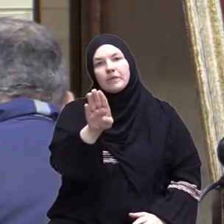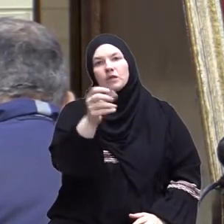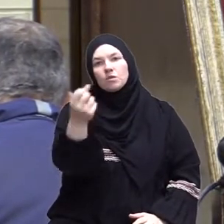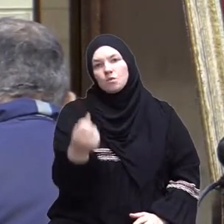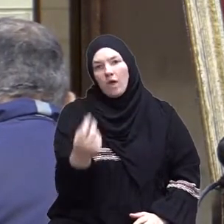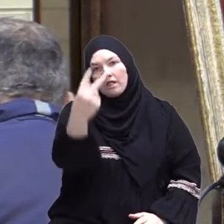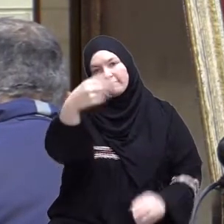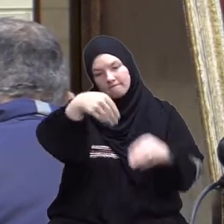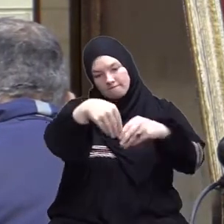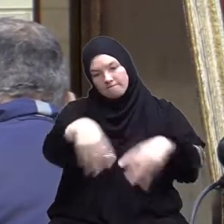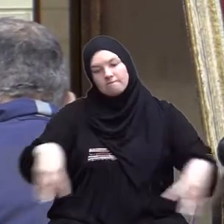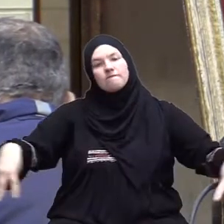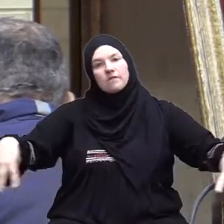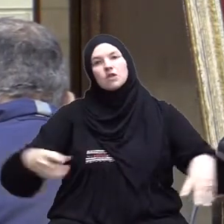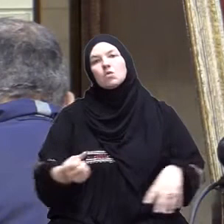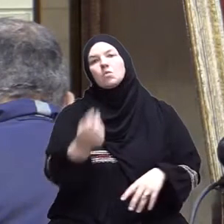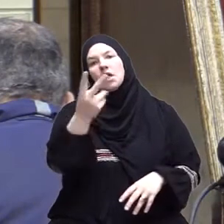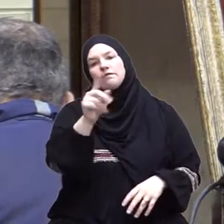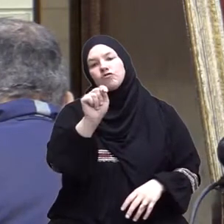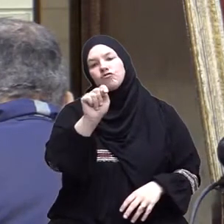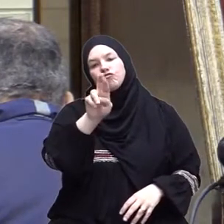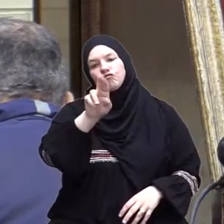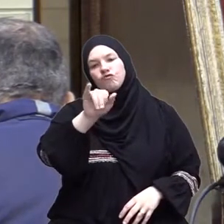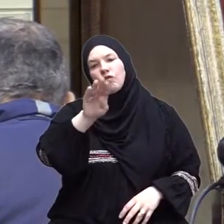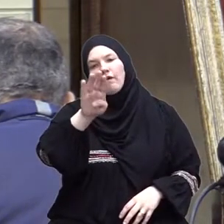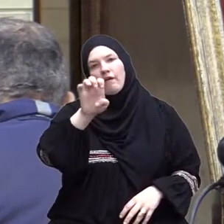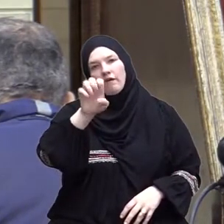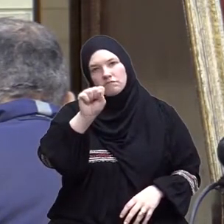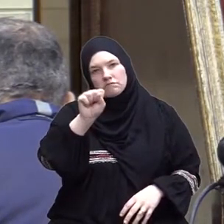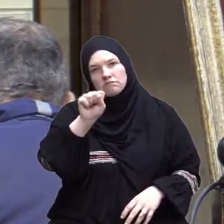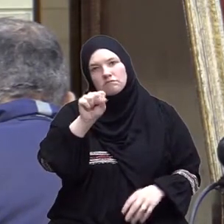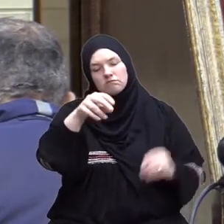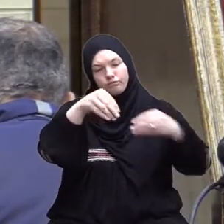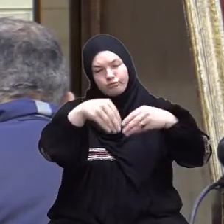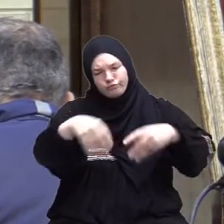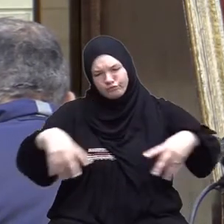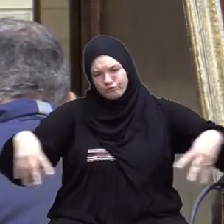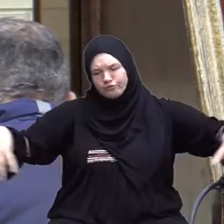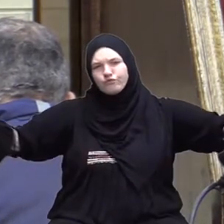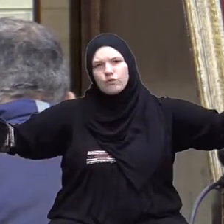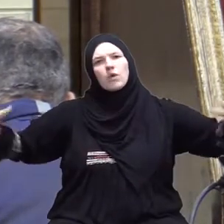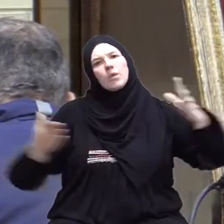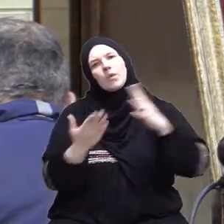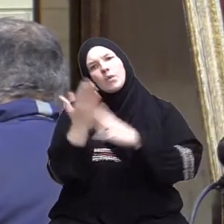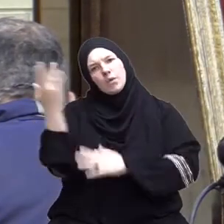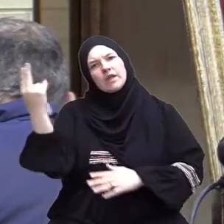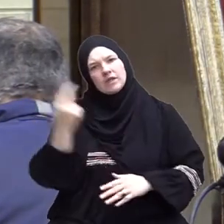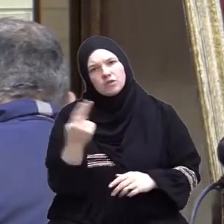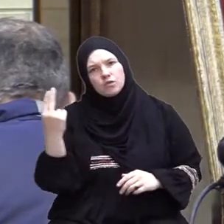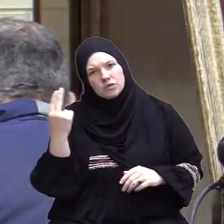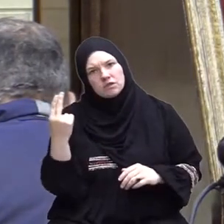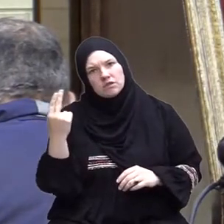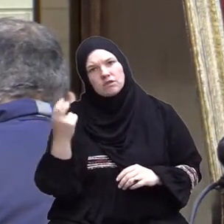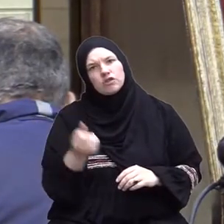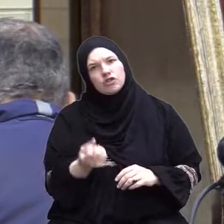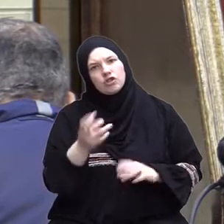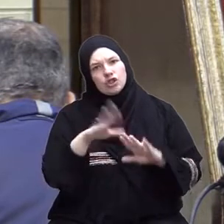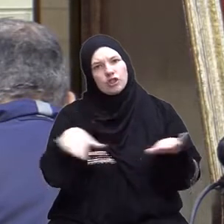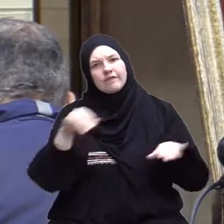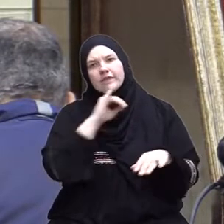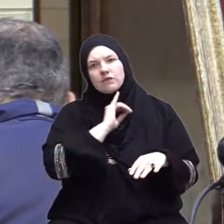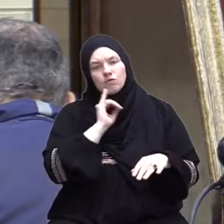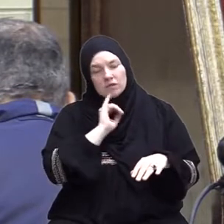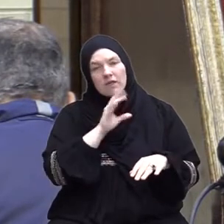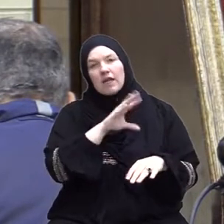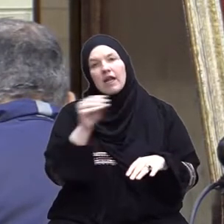12. They turned into 12 tribes, and they extended throughout the history of the children of Israel,